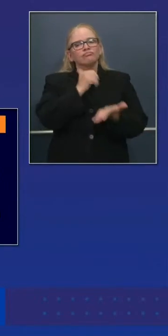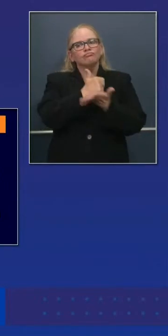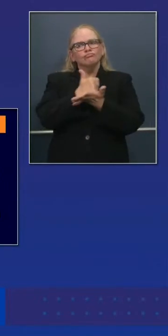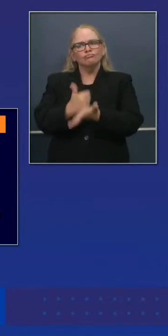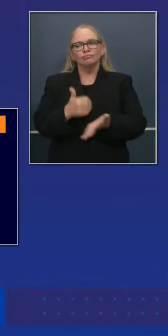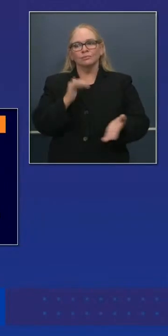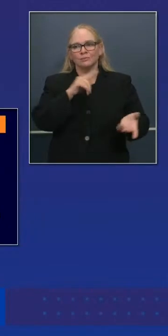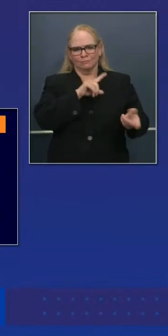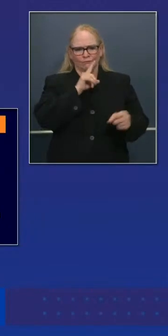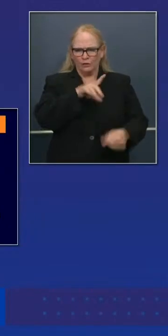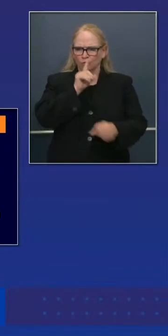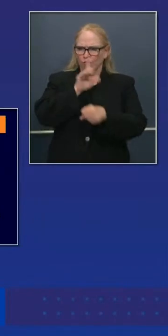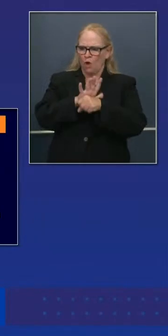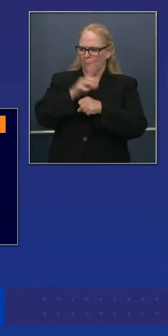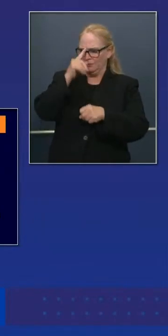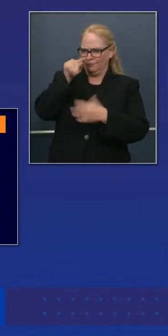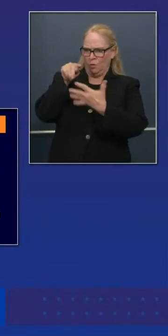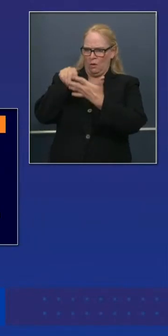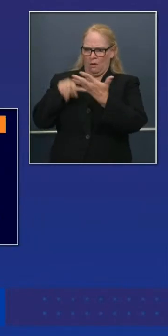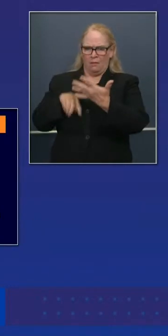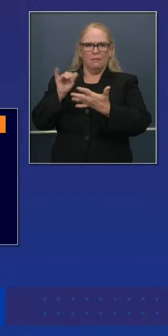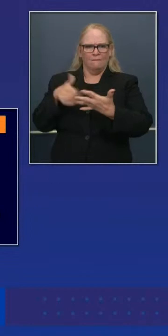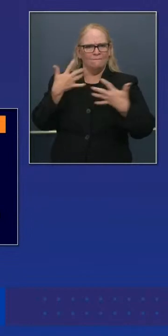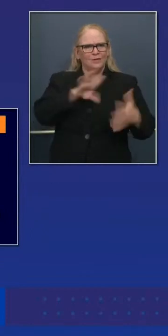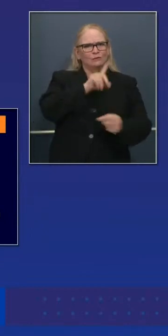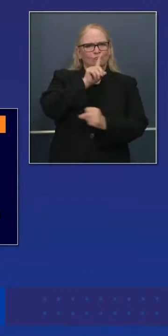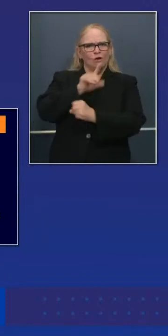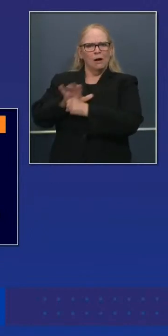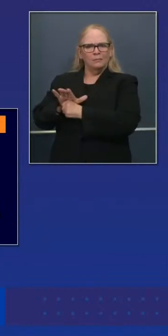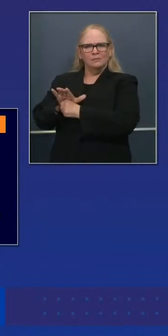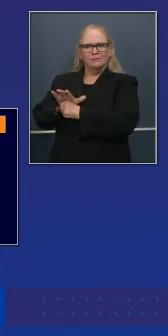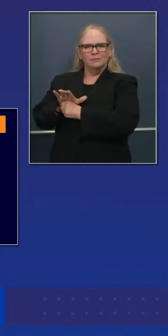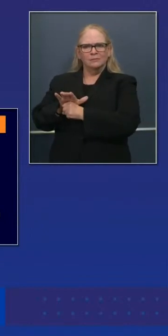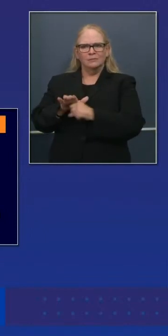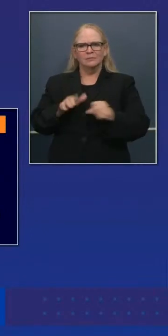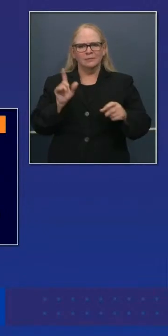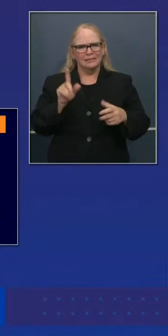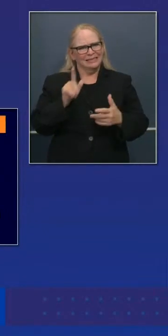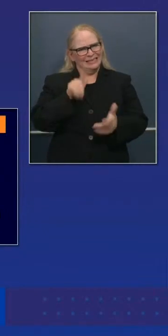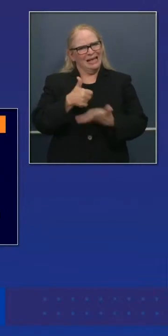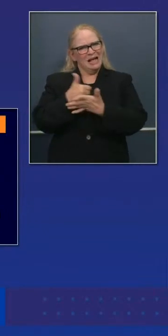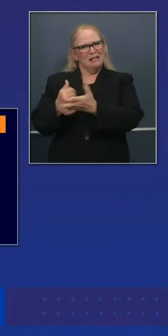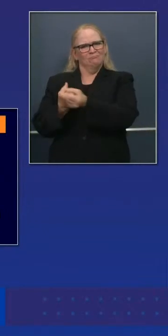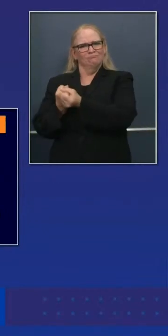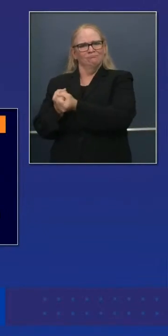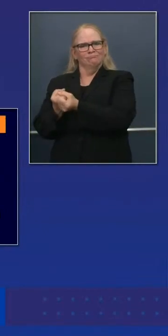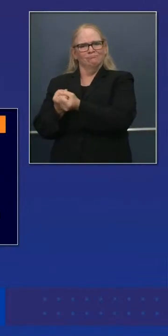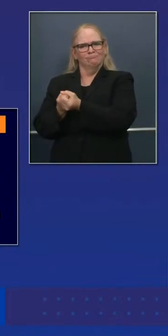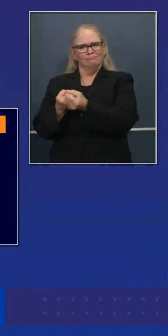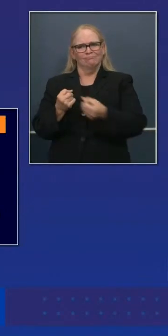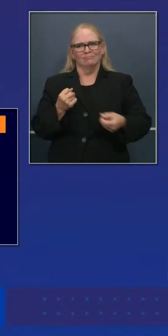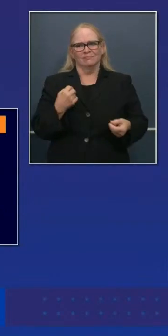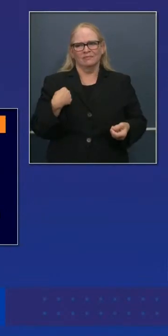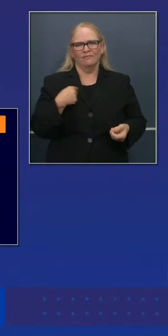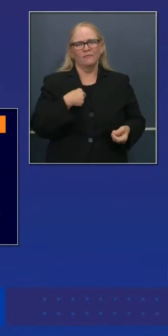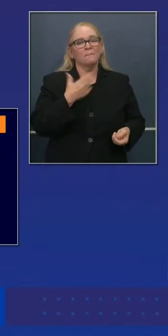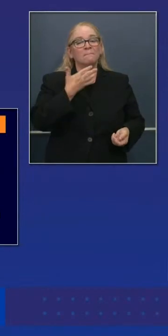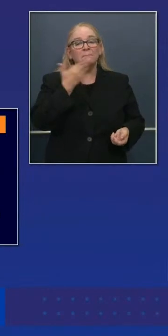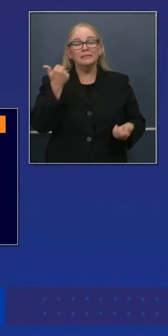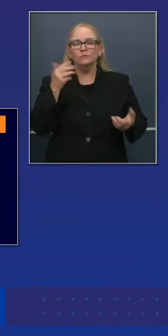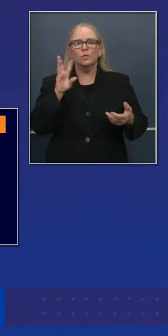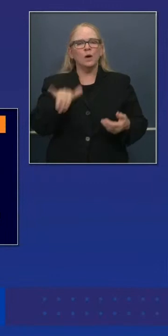have been deliberated in terms of the efficacy and prudence of where those dollars we felt were best